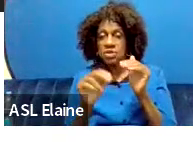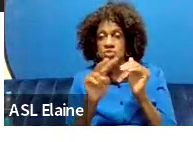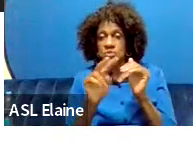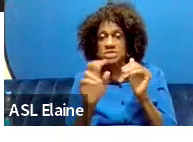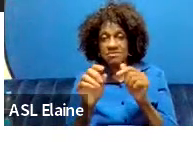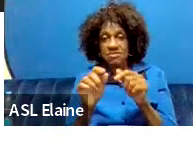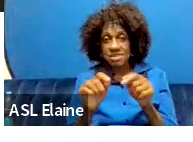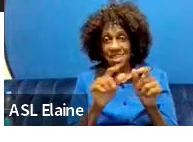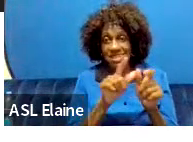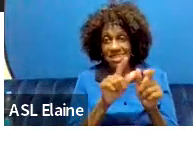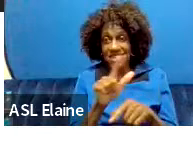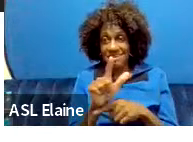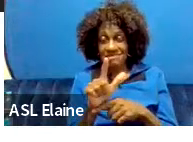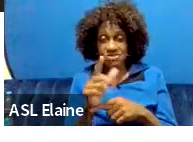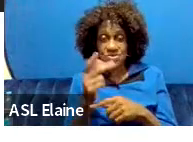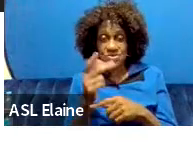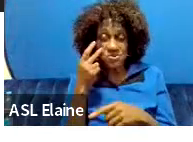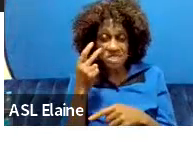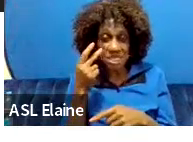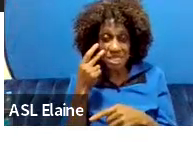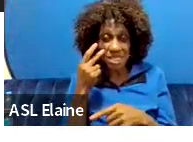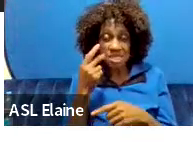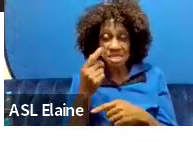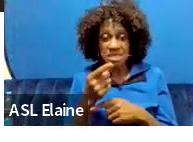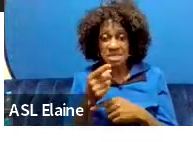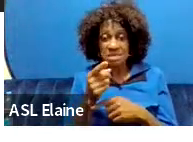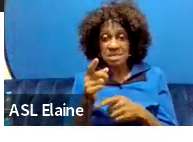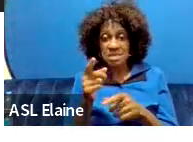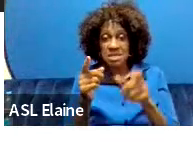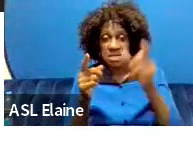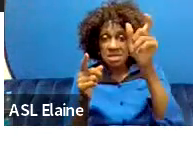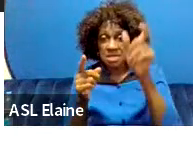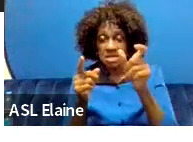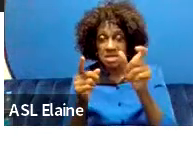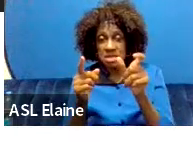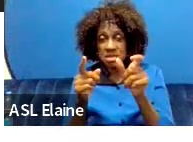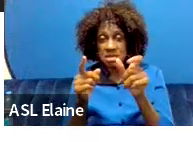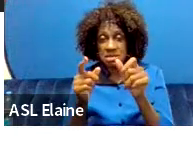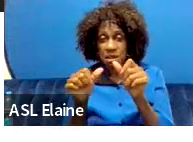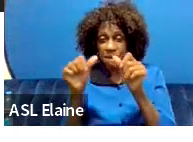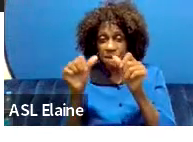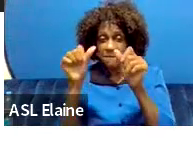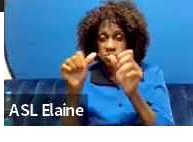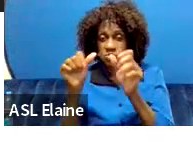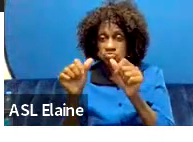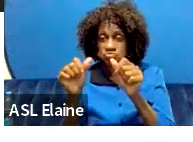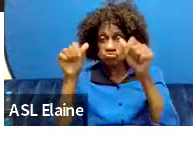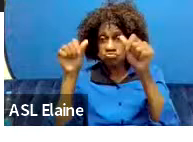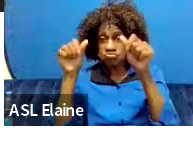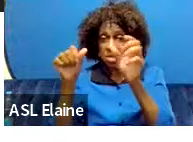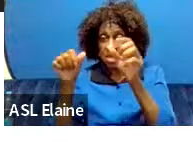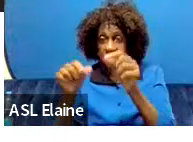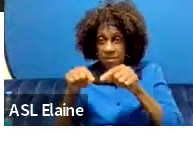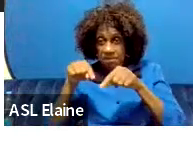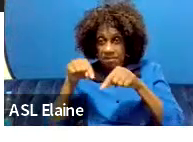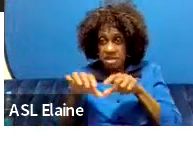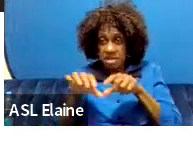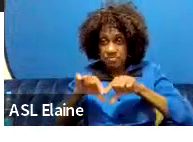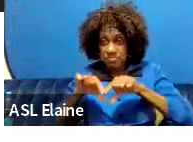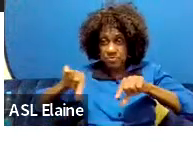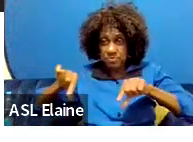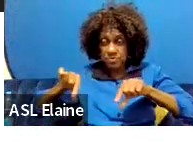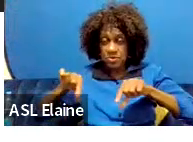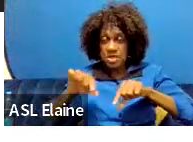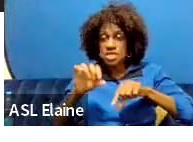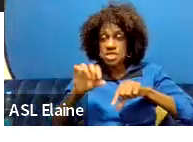left, we show a post that has a mount at the bottom. And so the 12